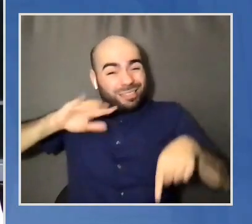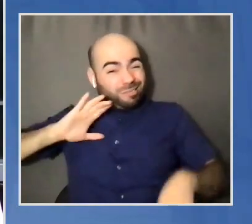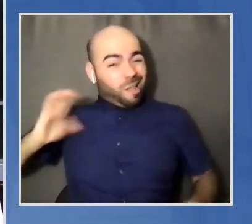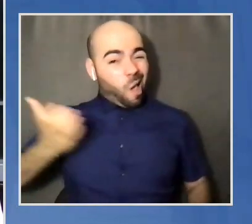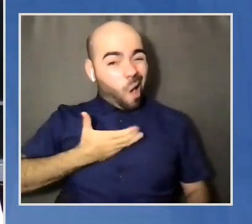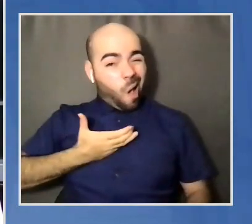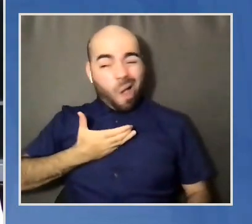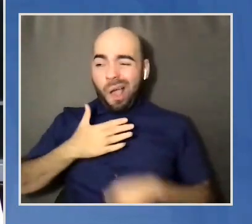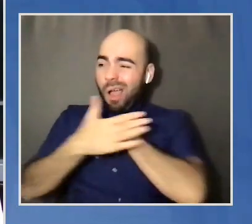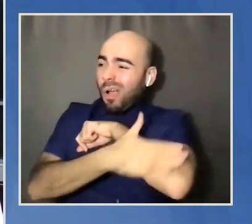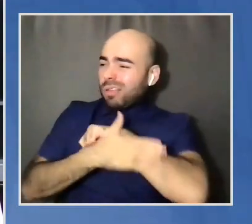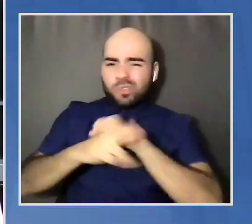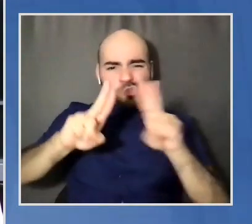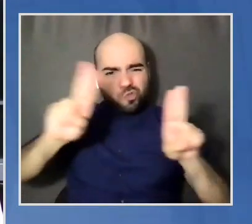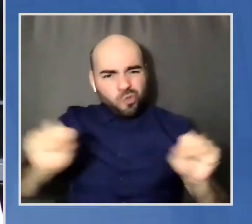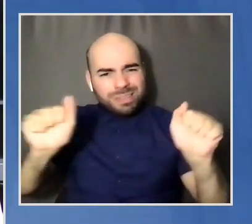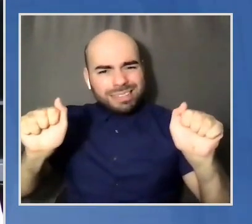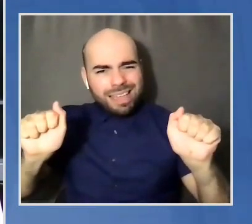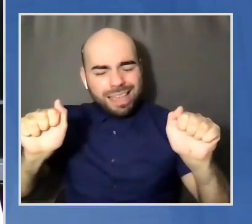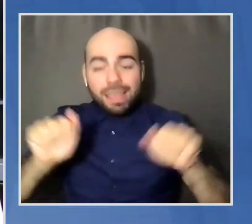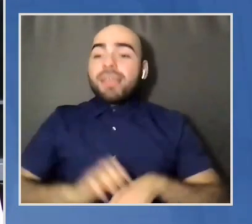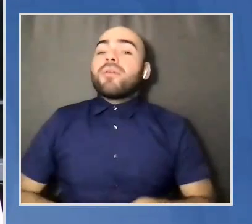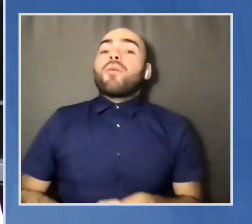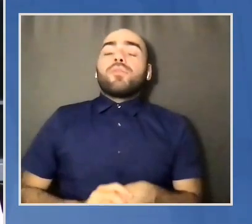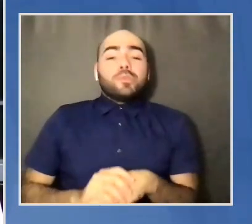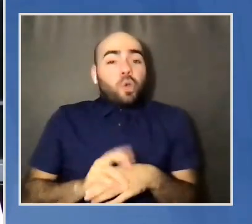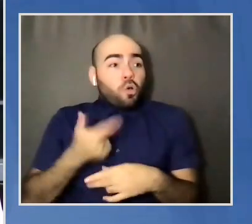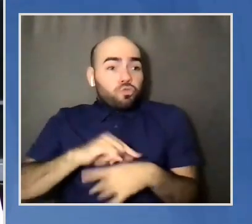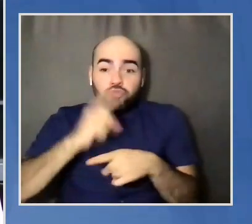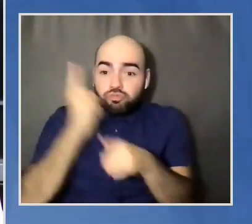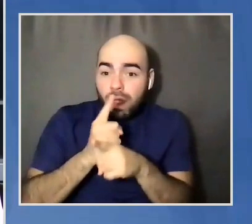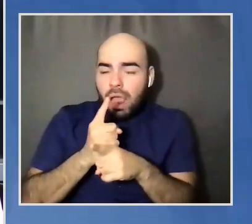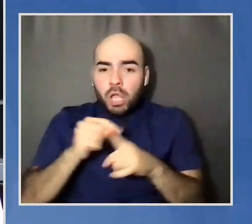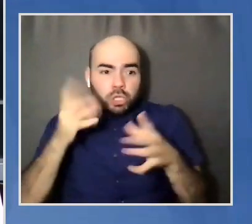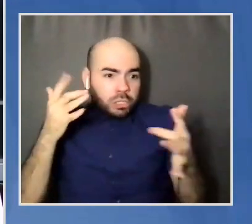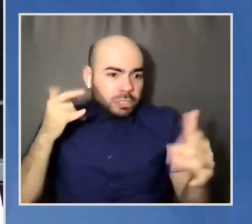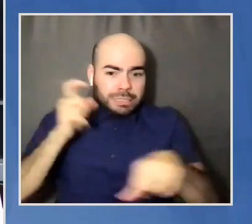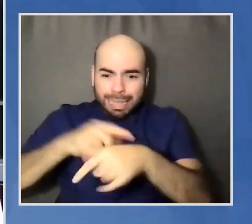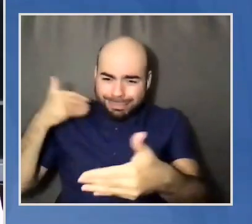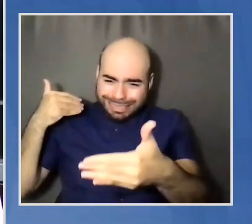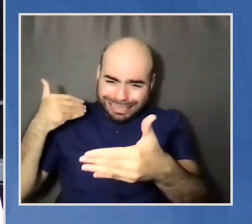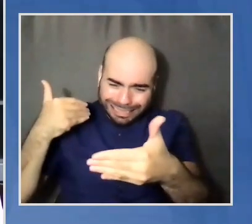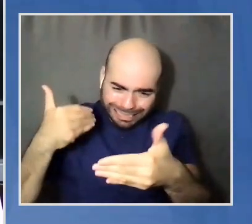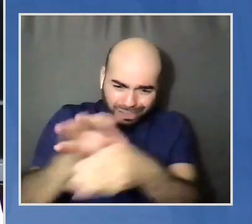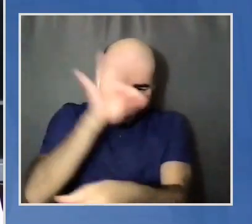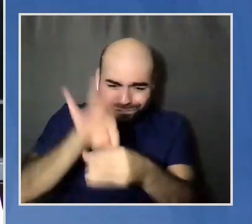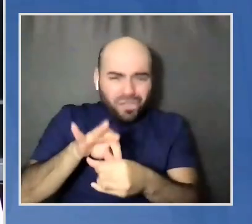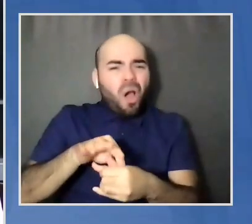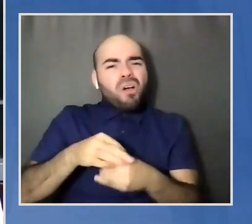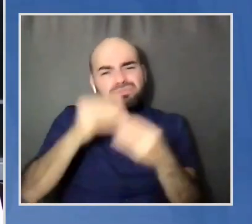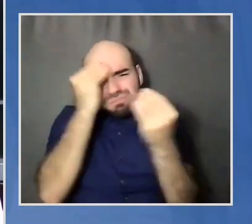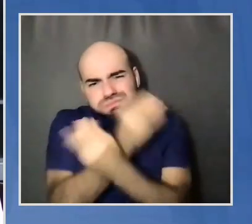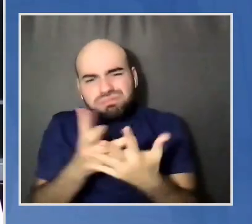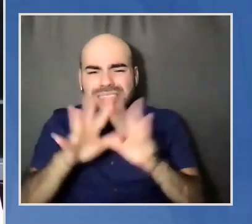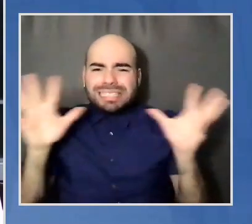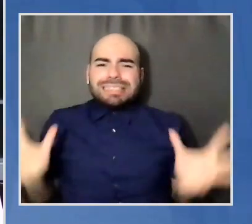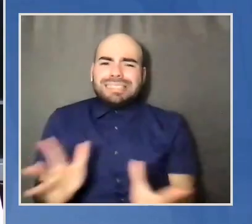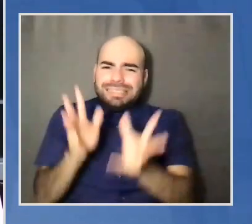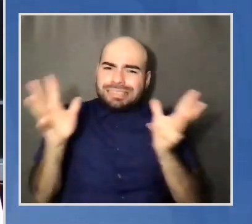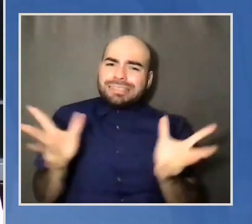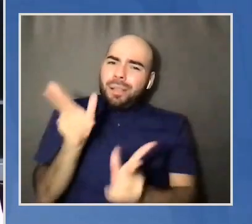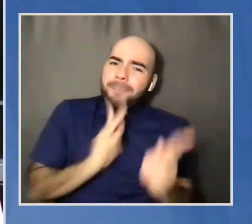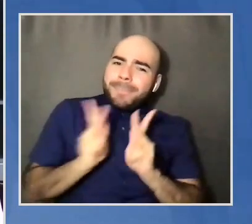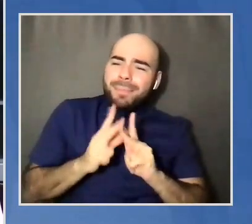country. And when we do this right, you get all of your friends out there to vote, to make a plan,